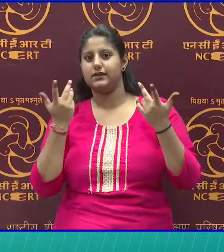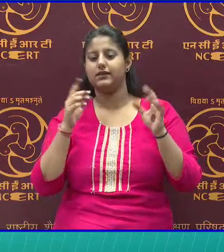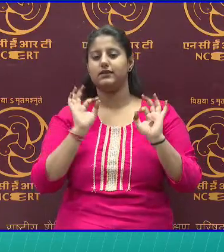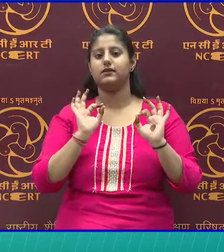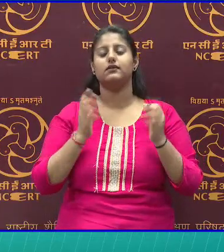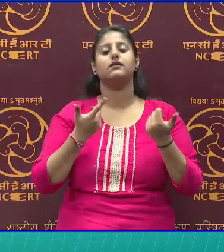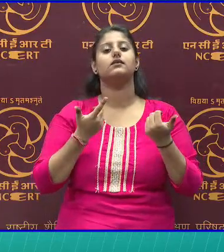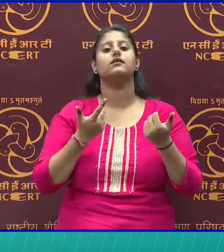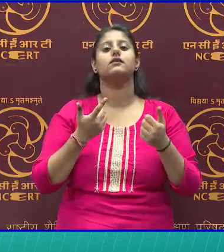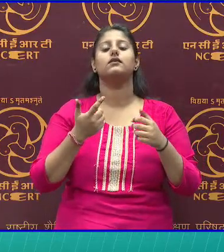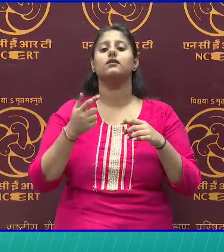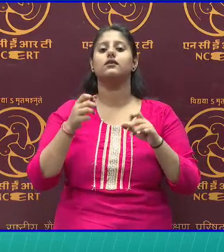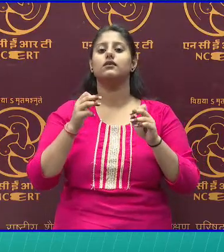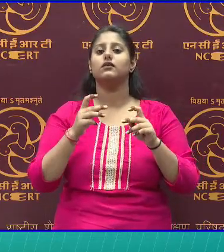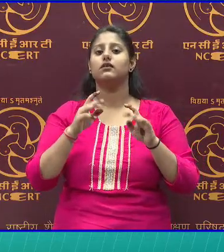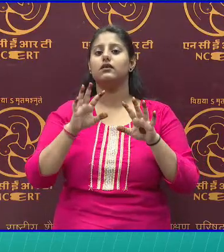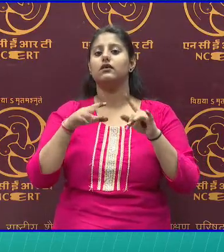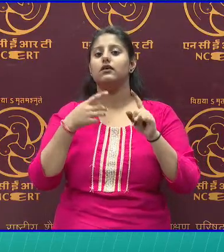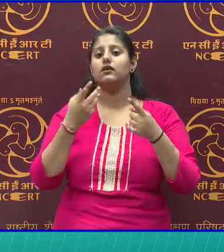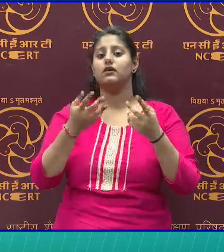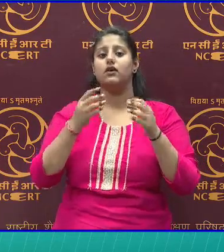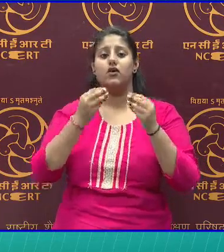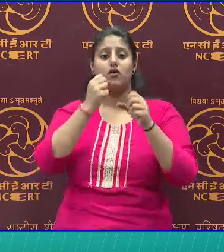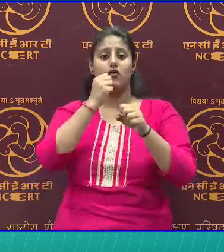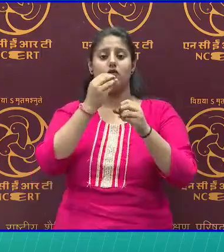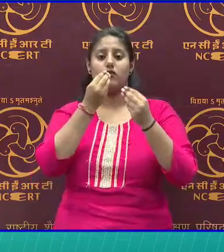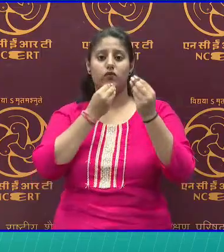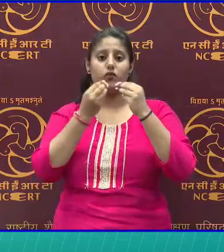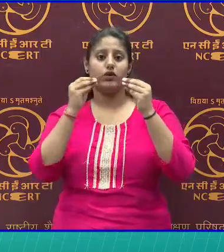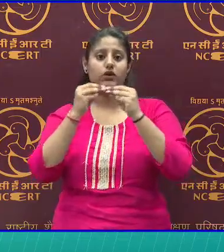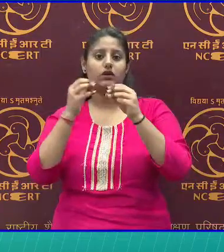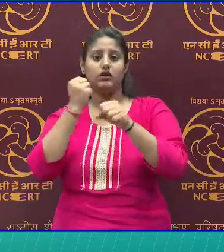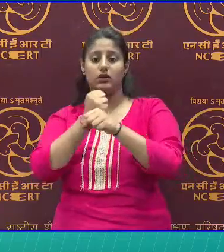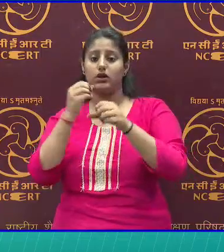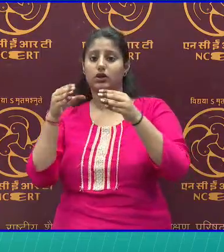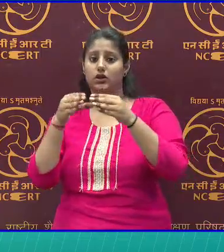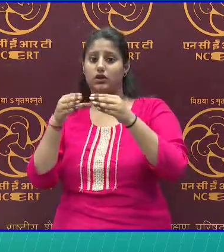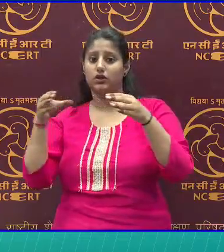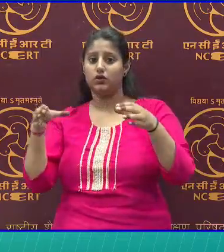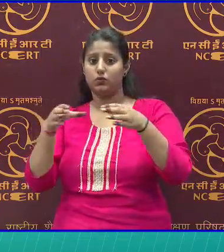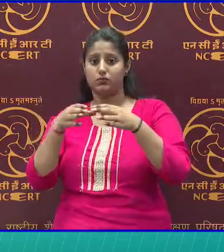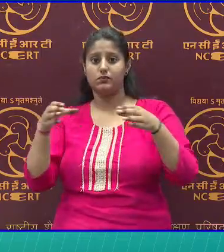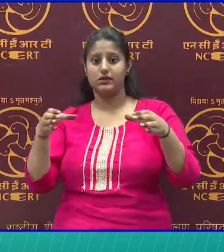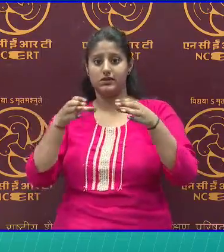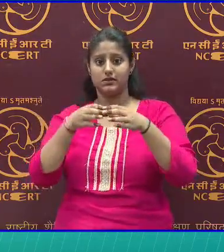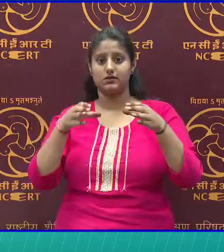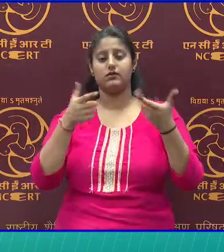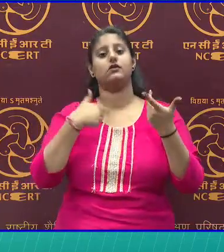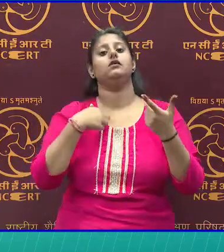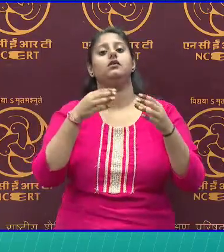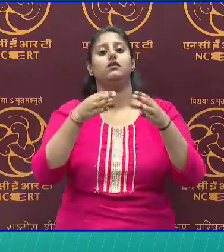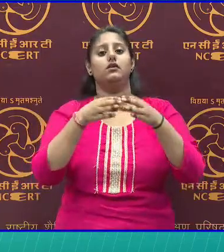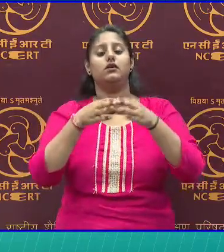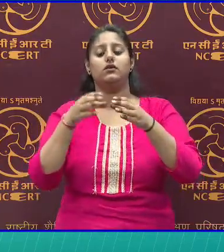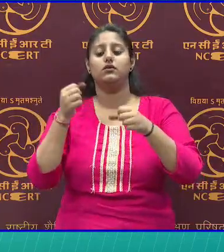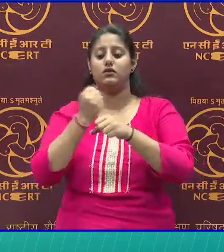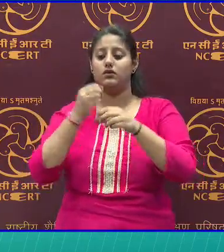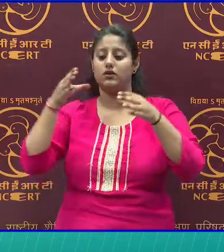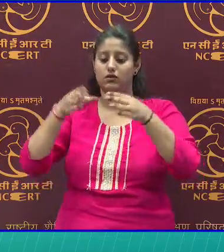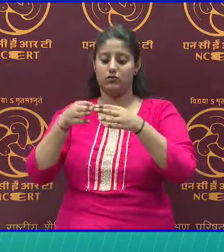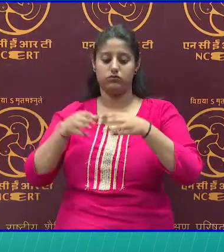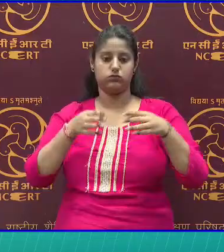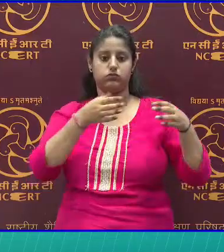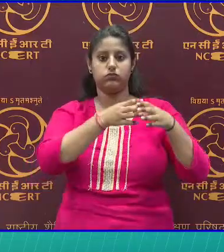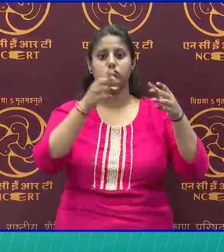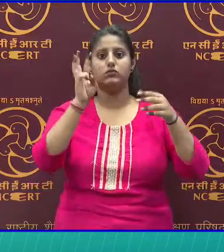And as you said, there are food groups that we had, the 3 different food groups. Here, we